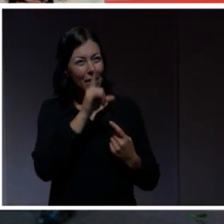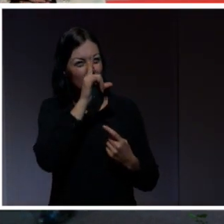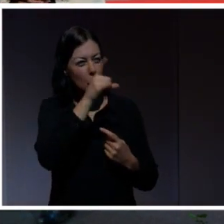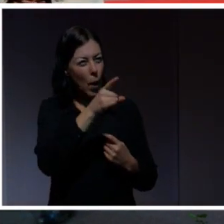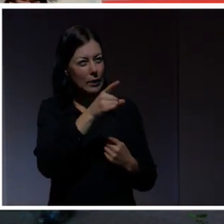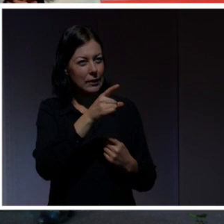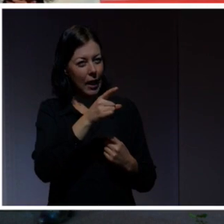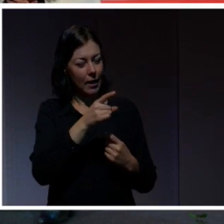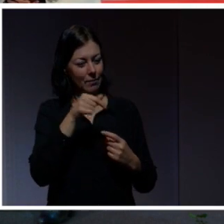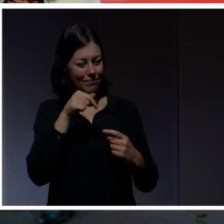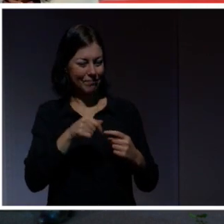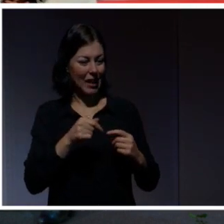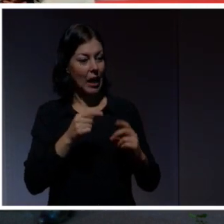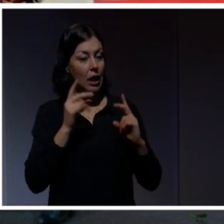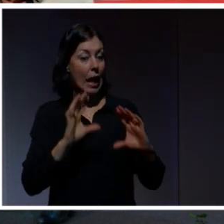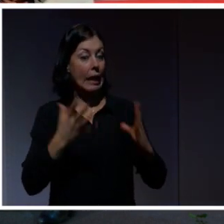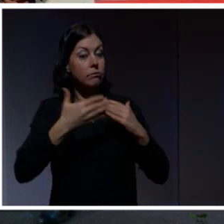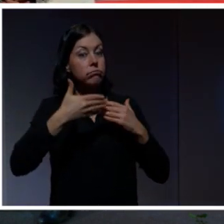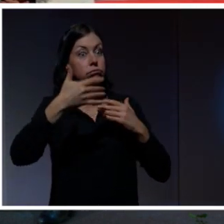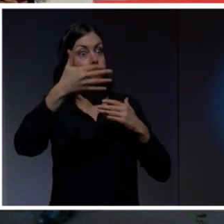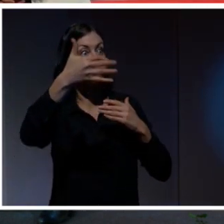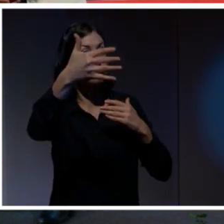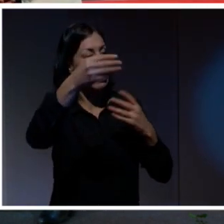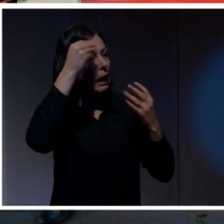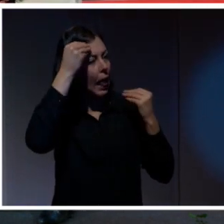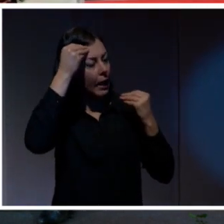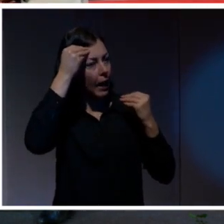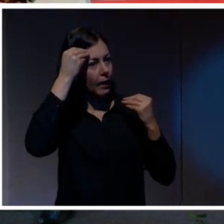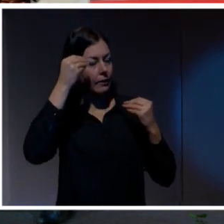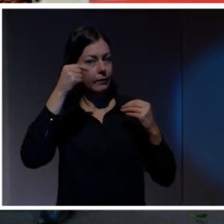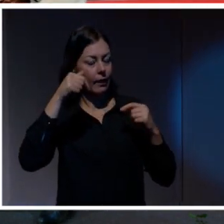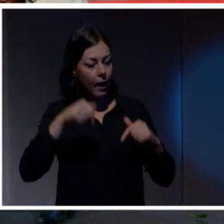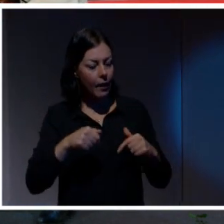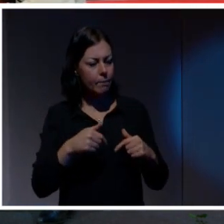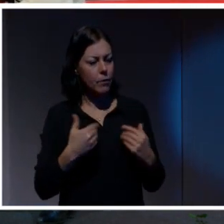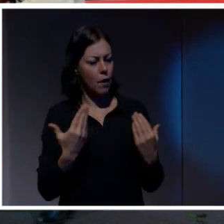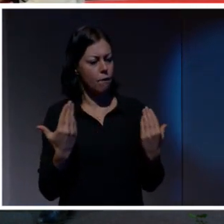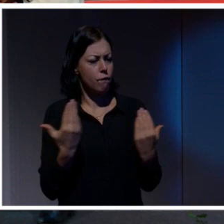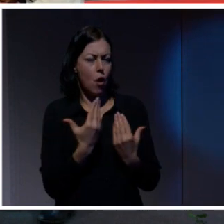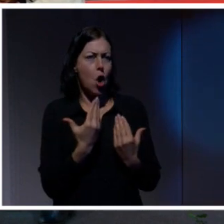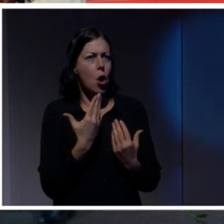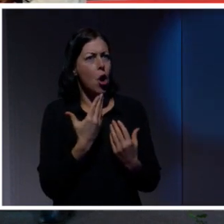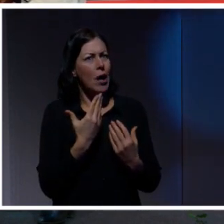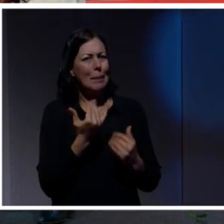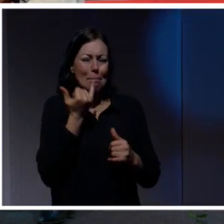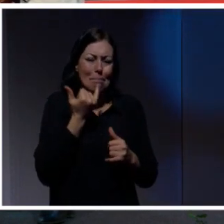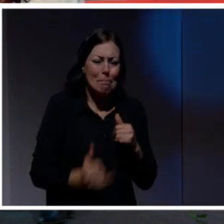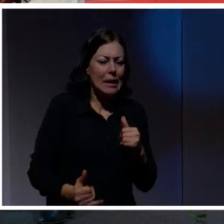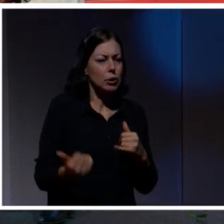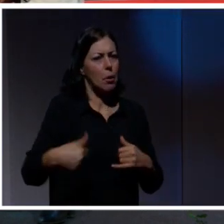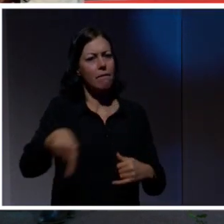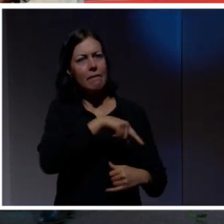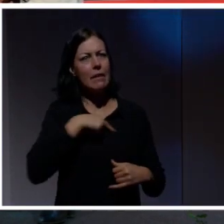the lifelong learning enable. Here they are, the enablers of that. What is the need to know sort of minimum of what people need